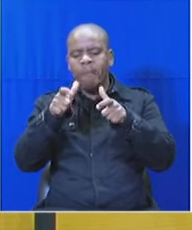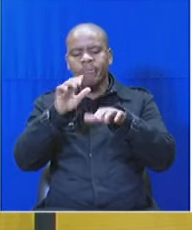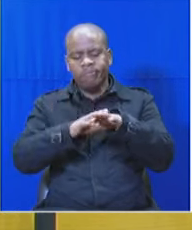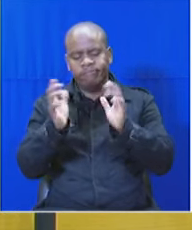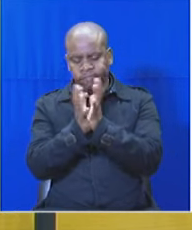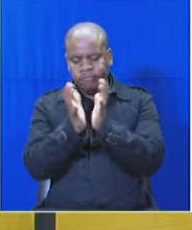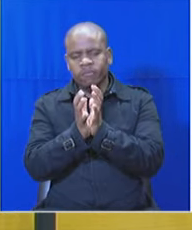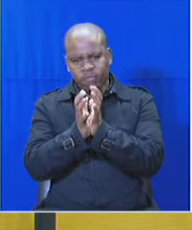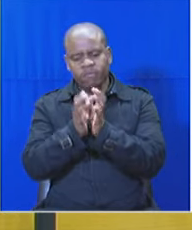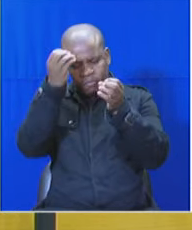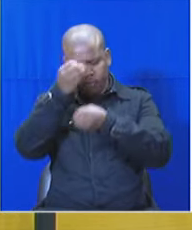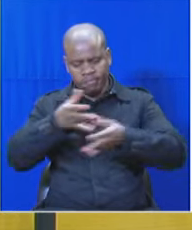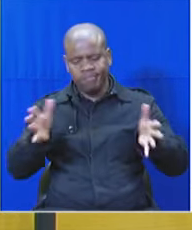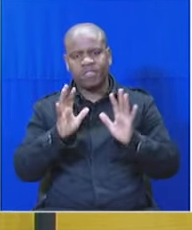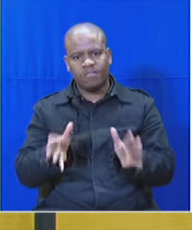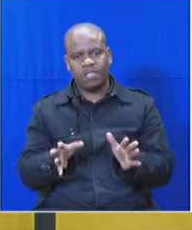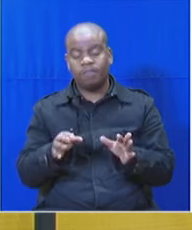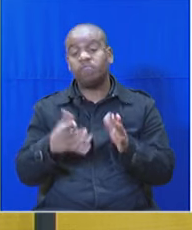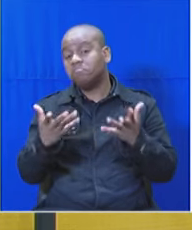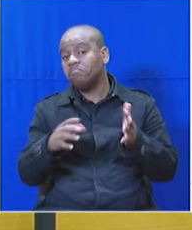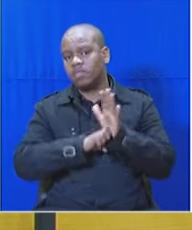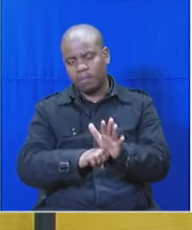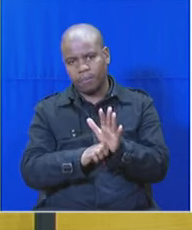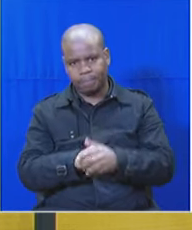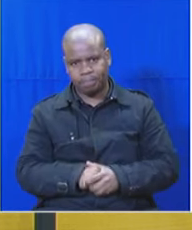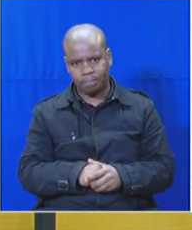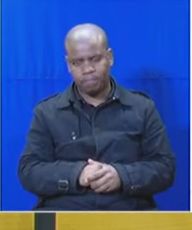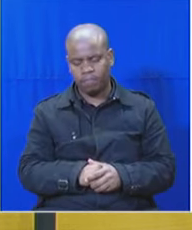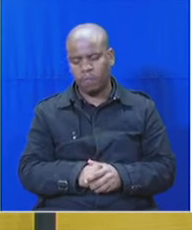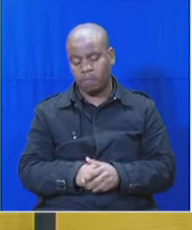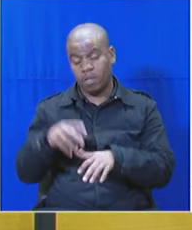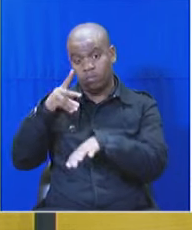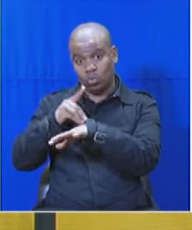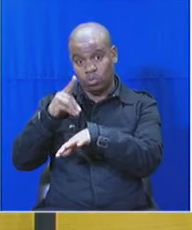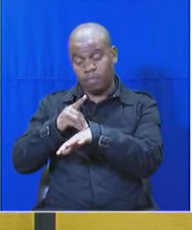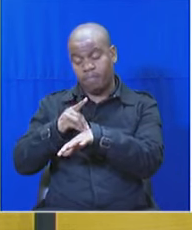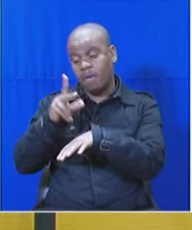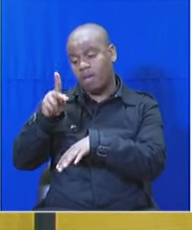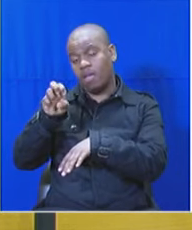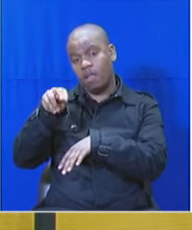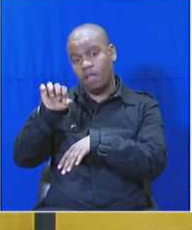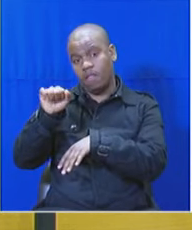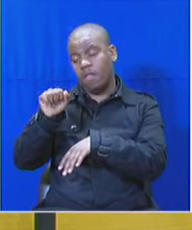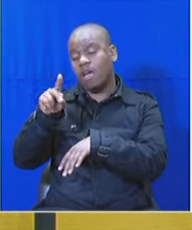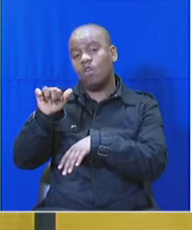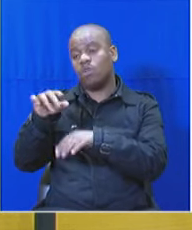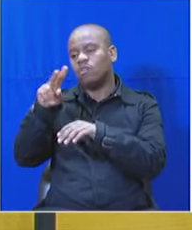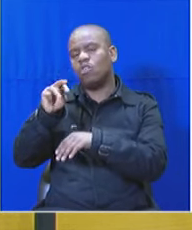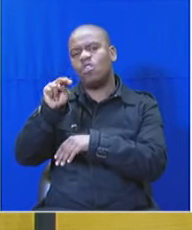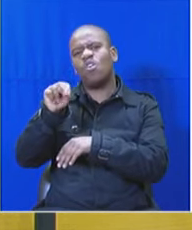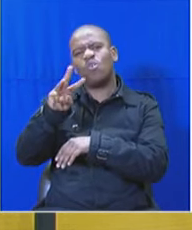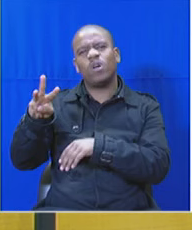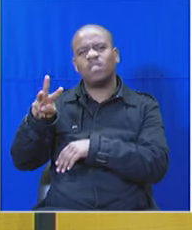meetings. For example, Dr. Kenneth Kaunda in the Northwest, a Selami